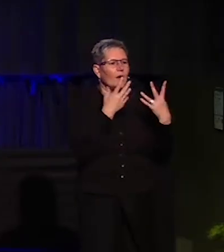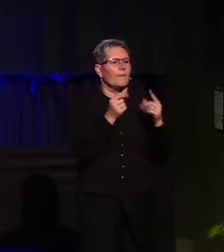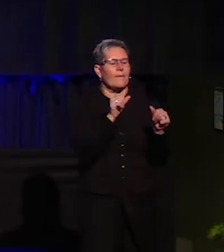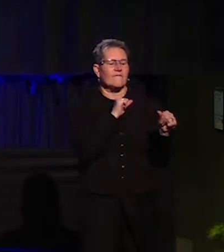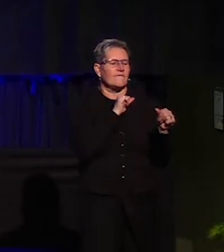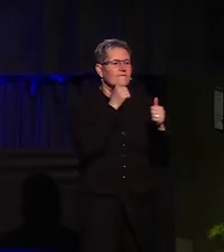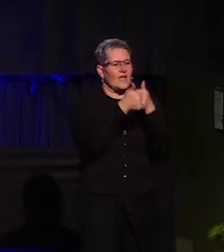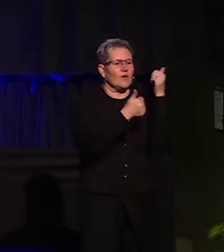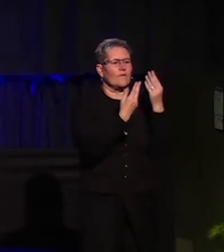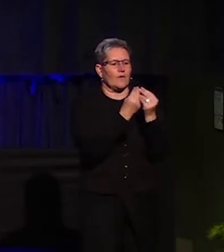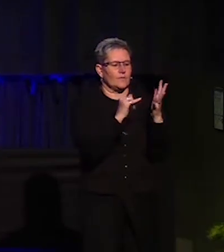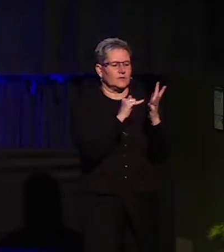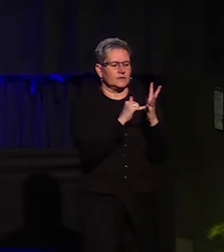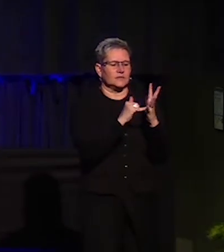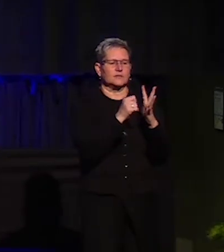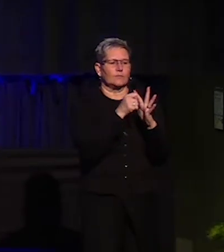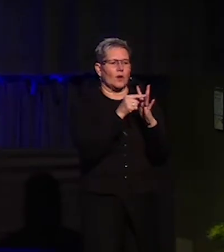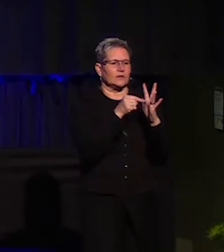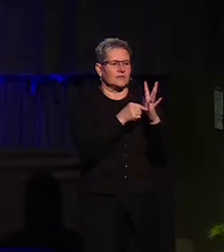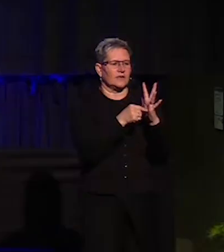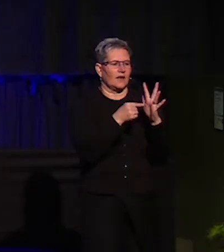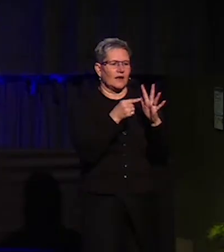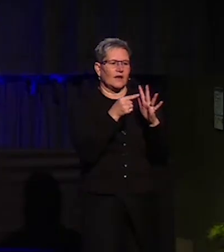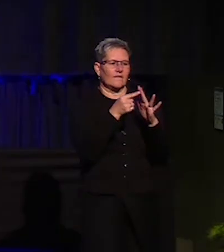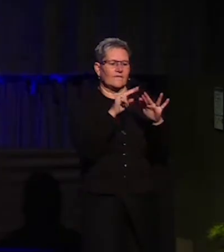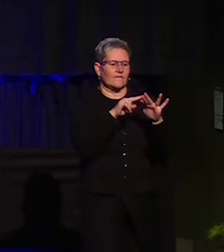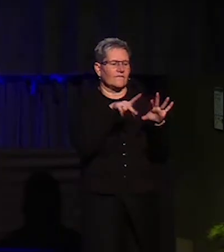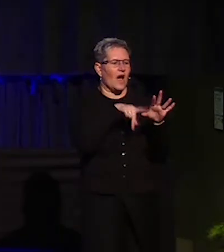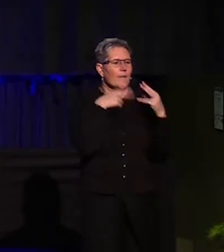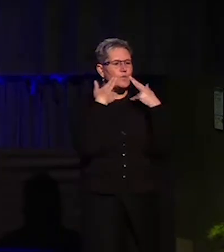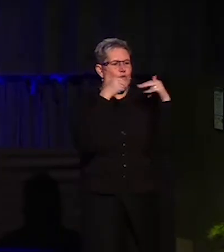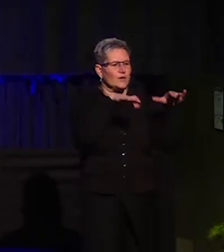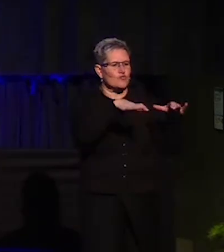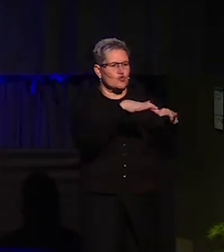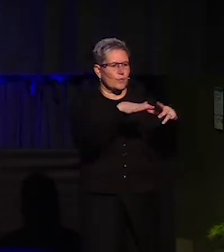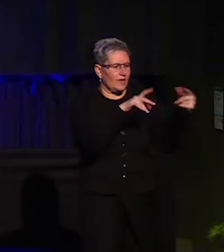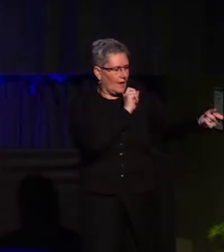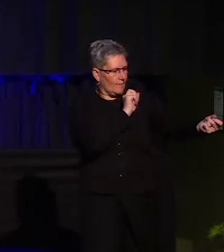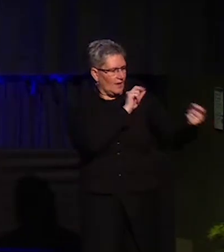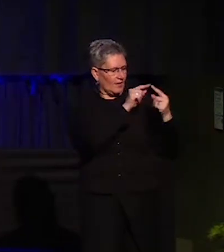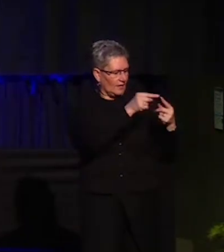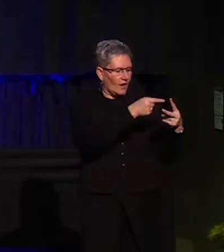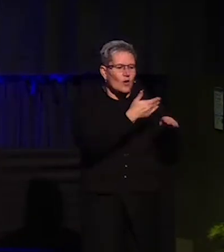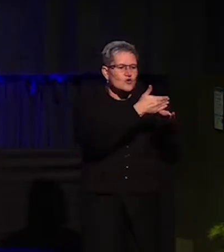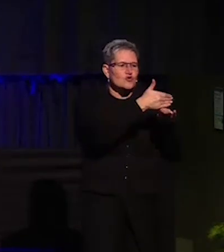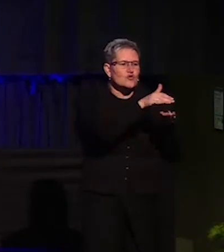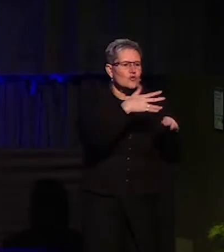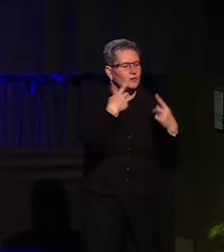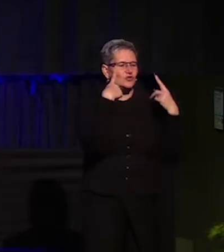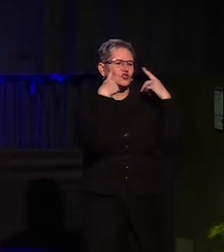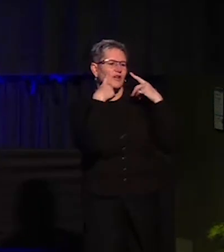Spotify. Beginning days of Spotify, I used to get emails that go, We've got some new music for you, new suggestions for